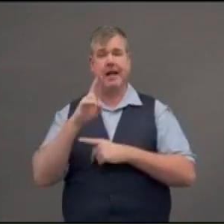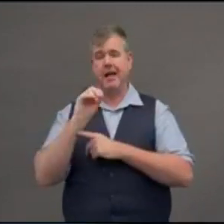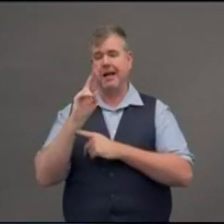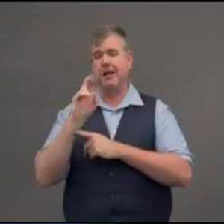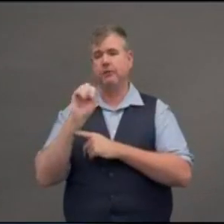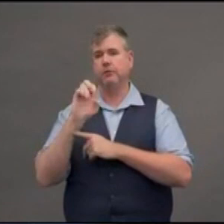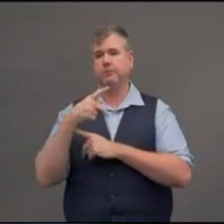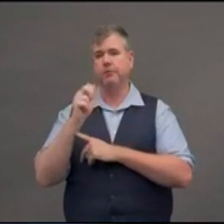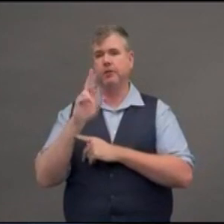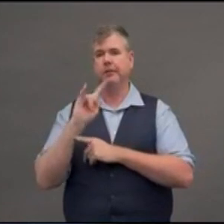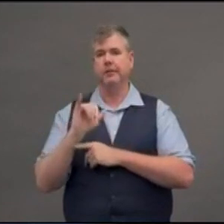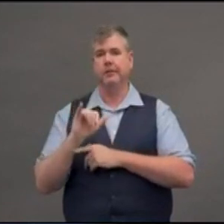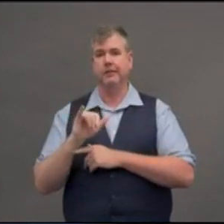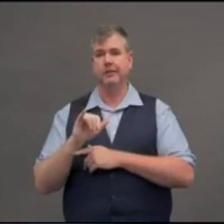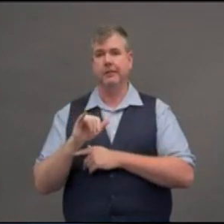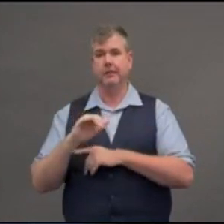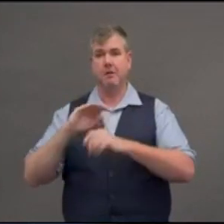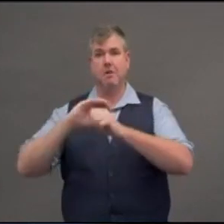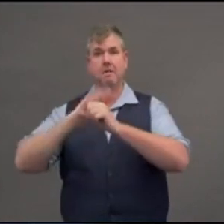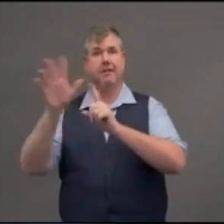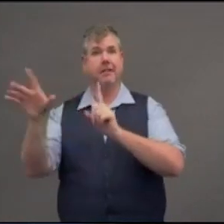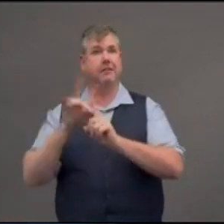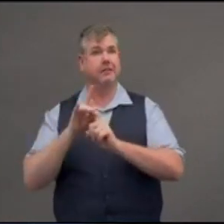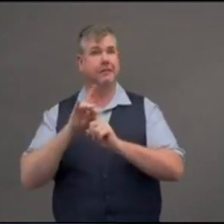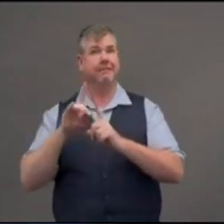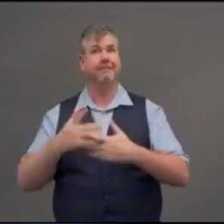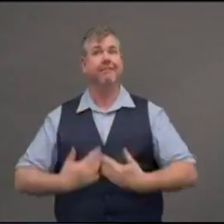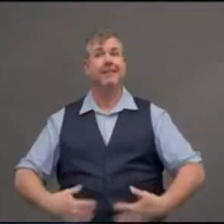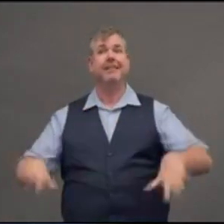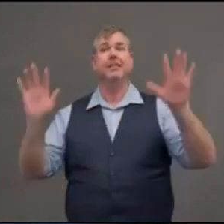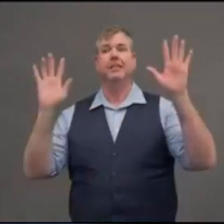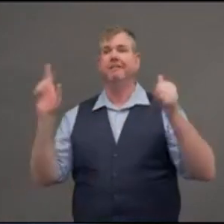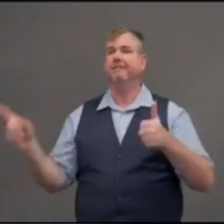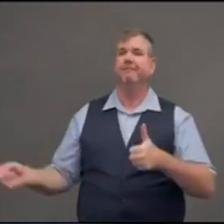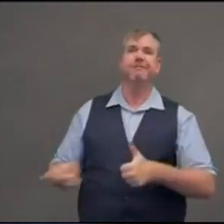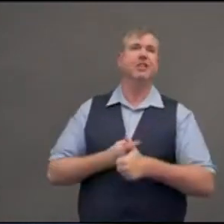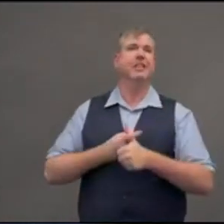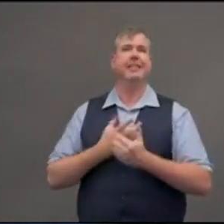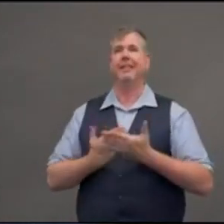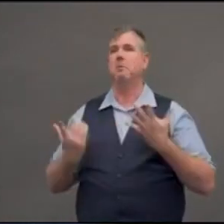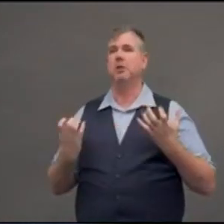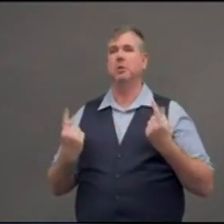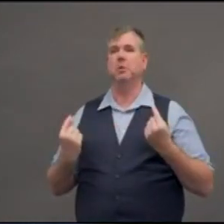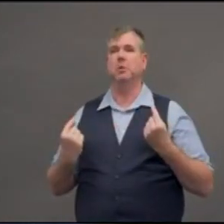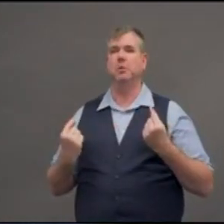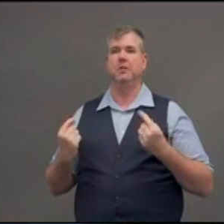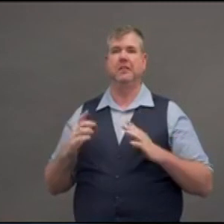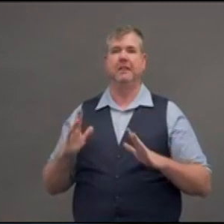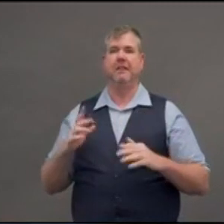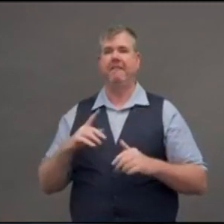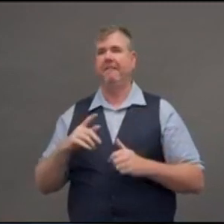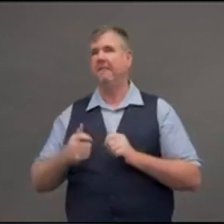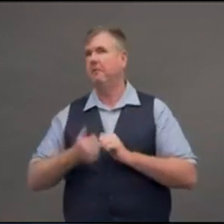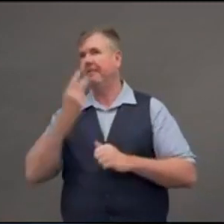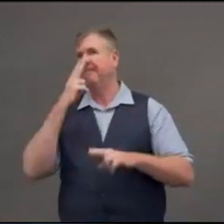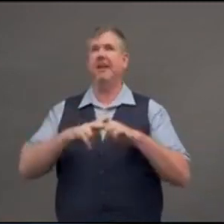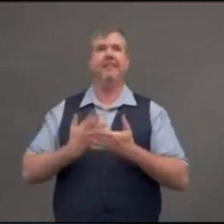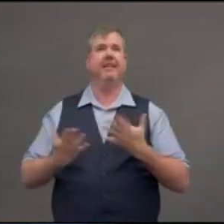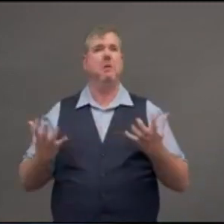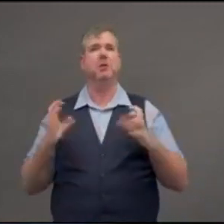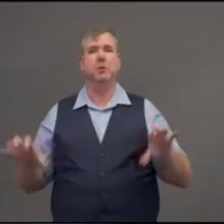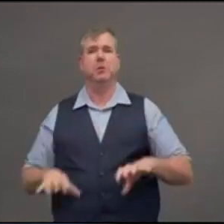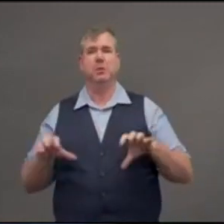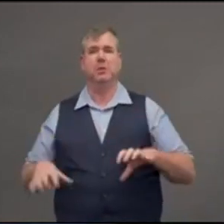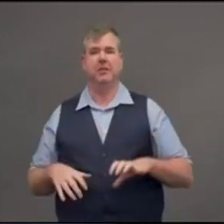this is over, what is the first thing you want to do? The first fun thing you want to do? The first fun thing